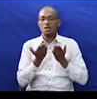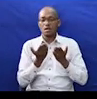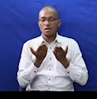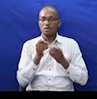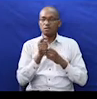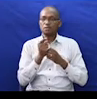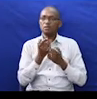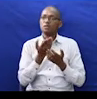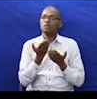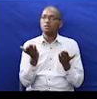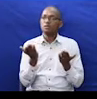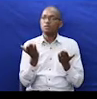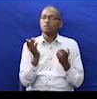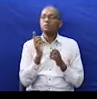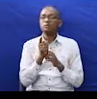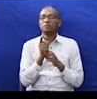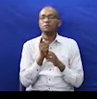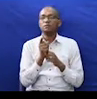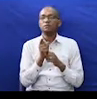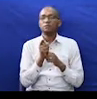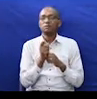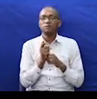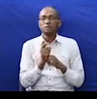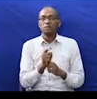another ratio is